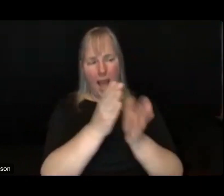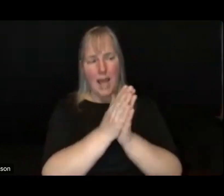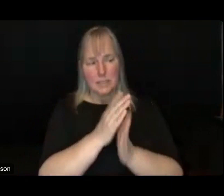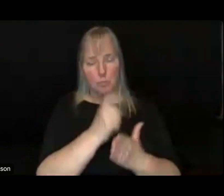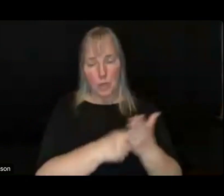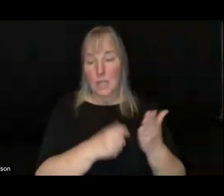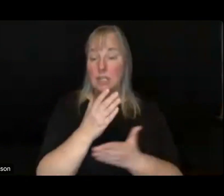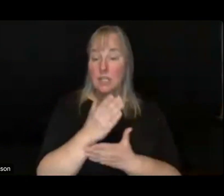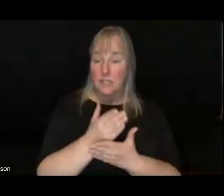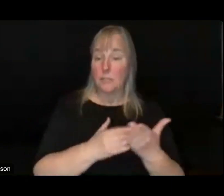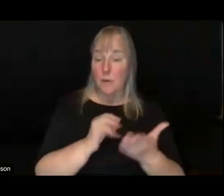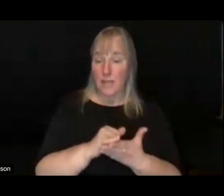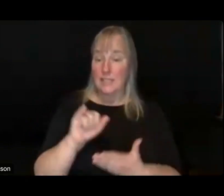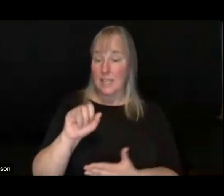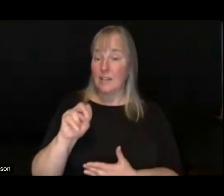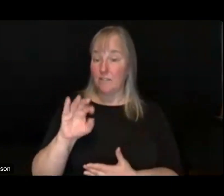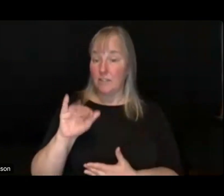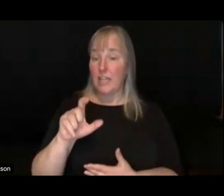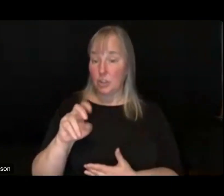number.